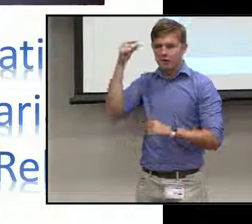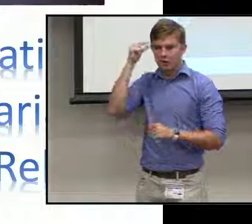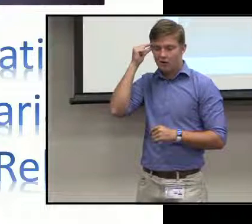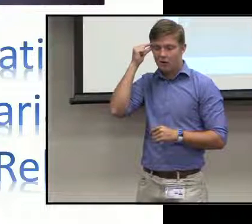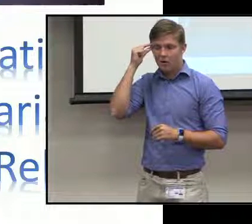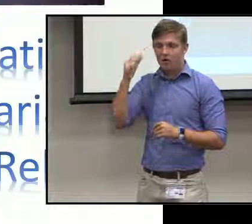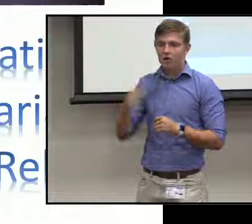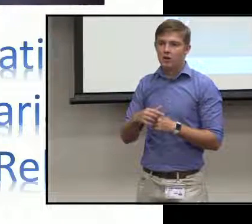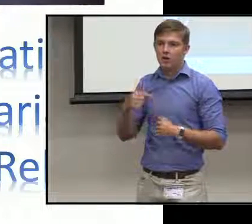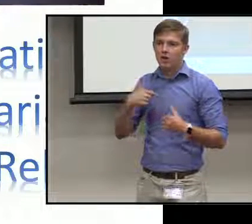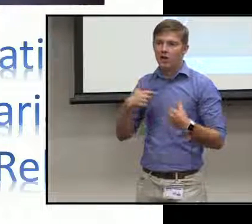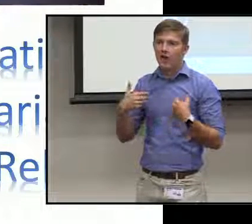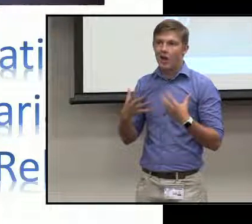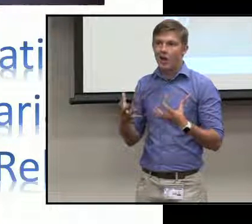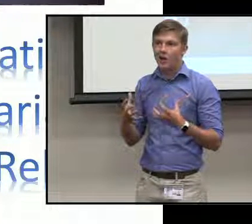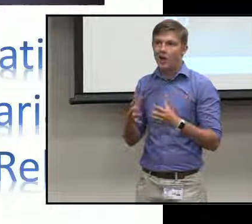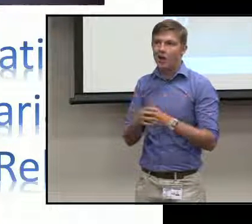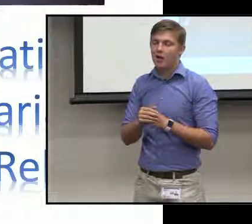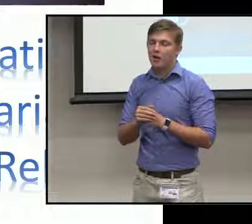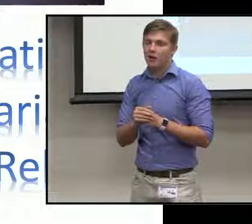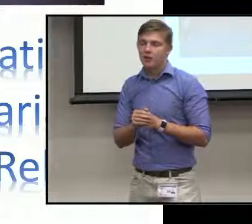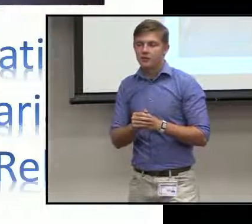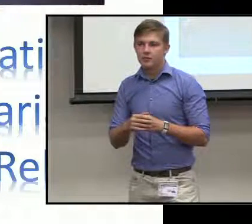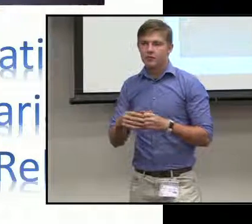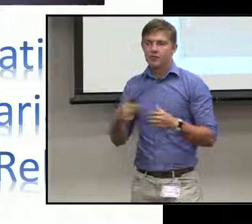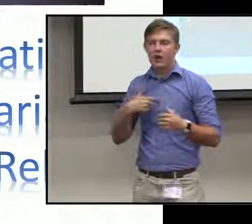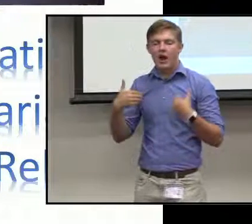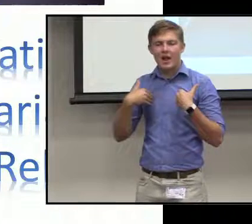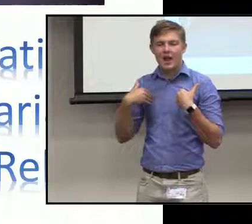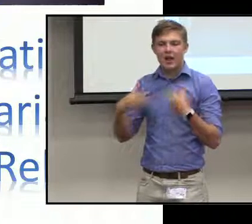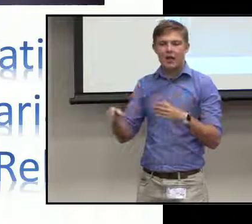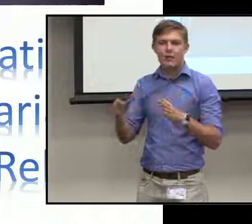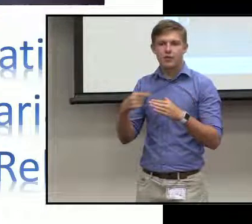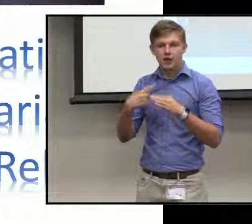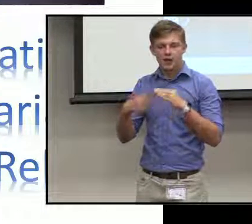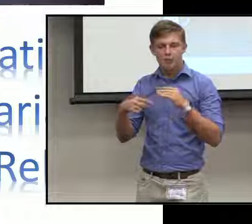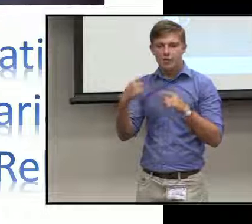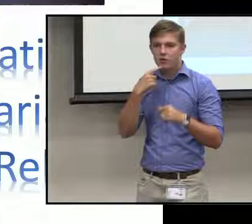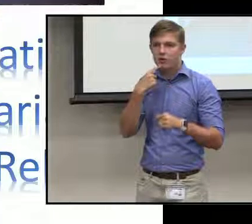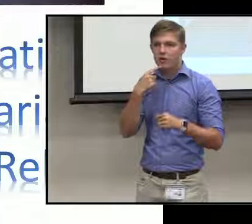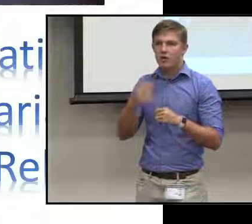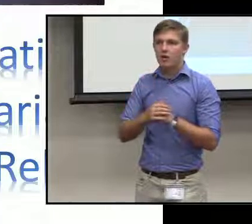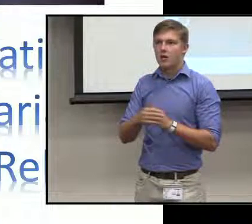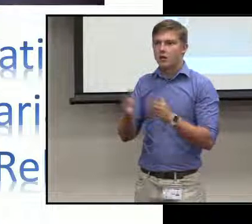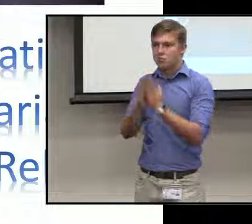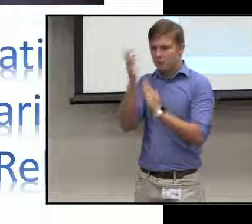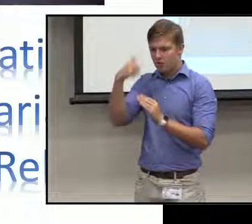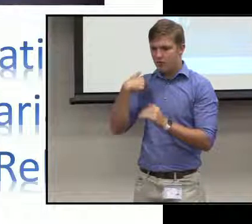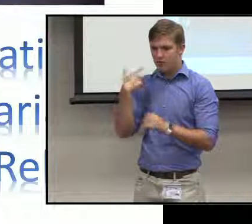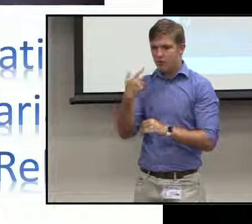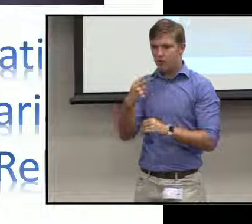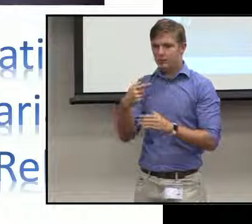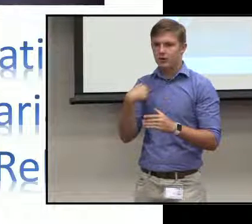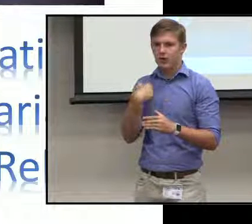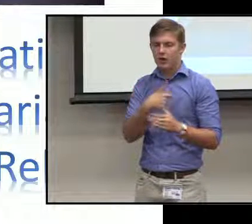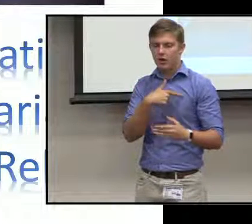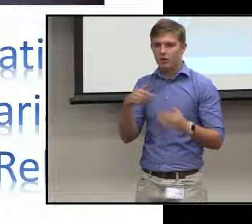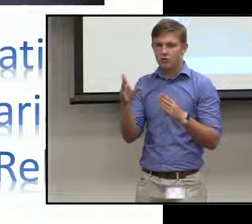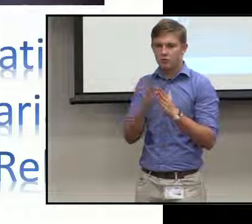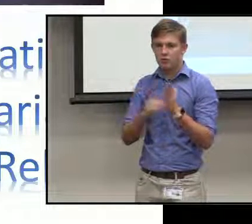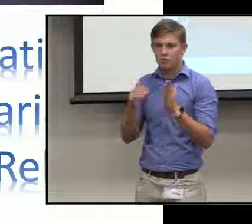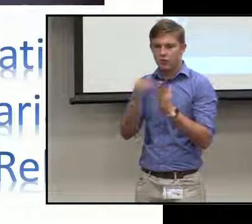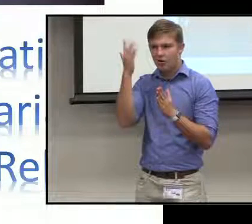us because our government is becoming more secular. But overall, their culture is humanistic, which means they rely on scientific